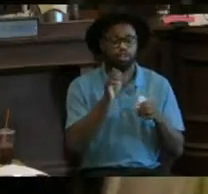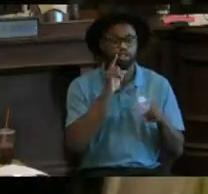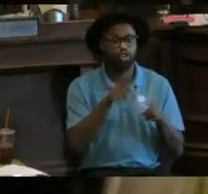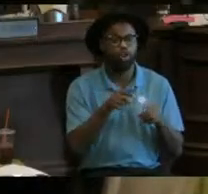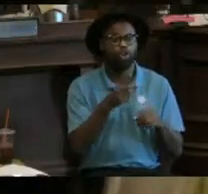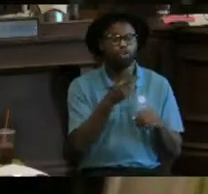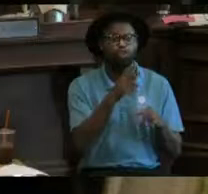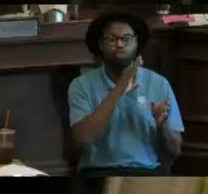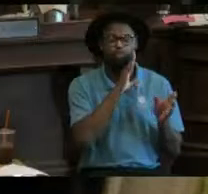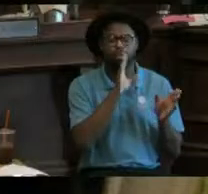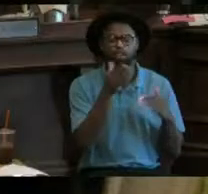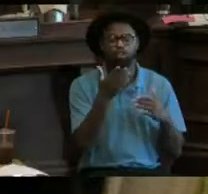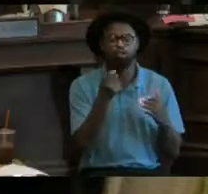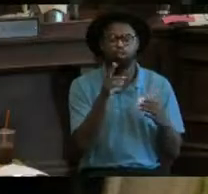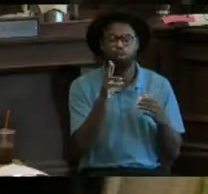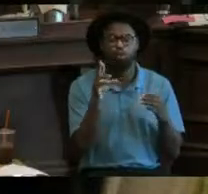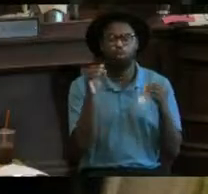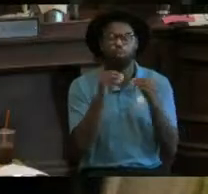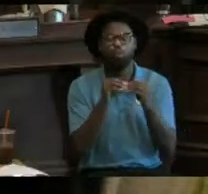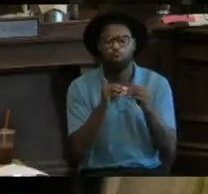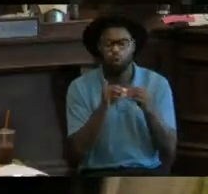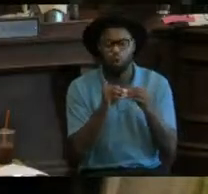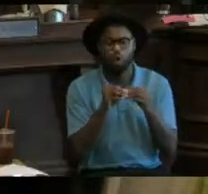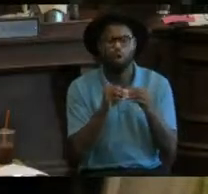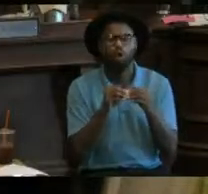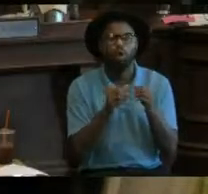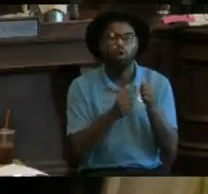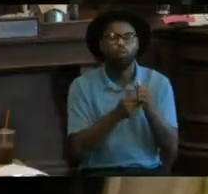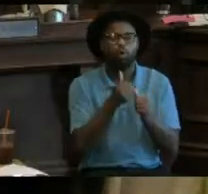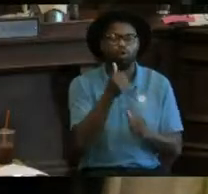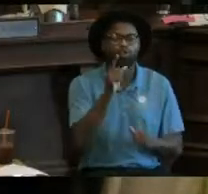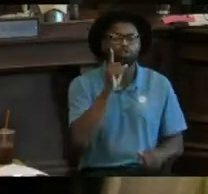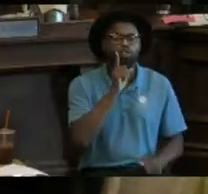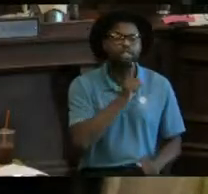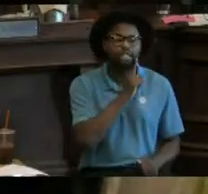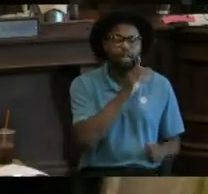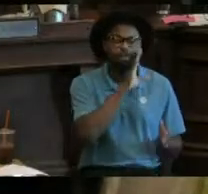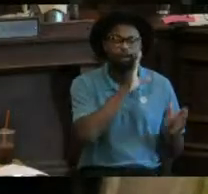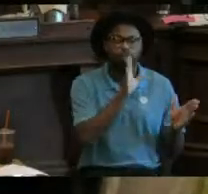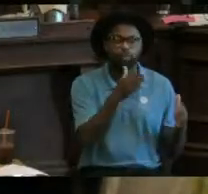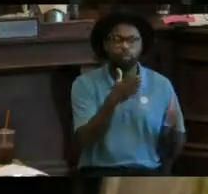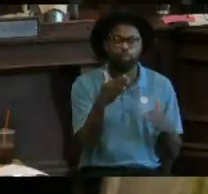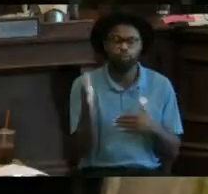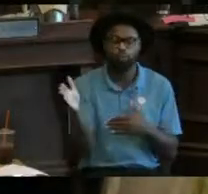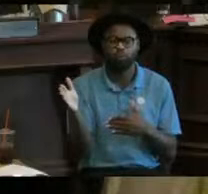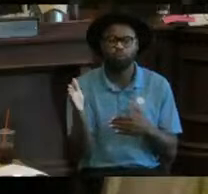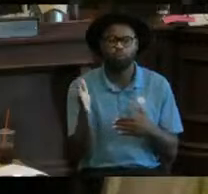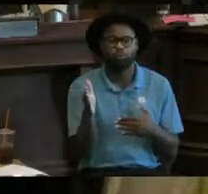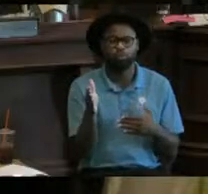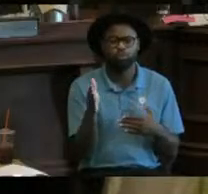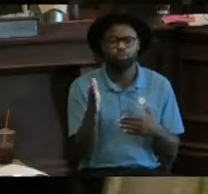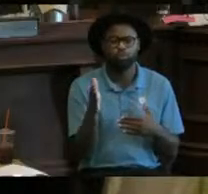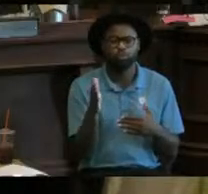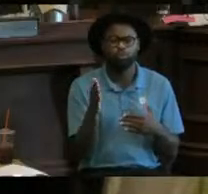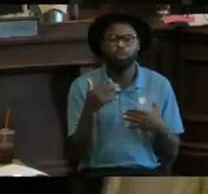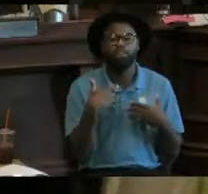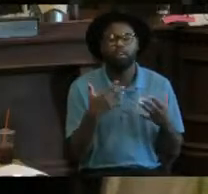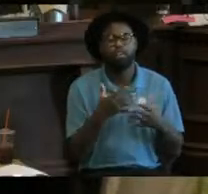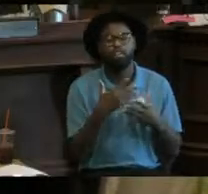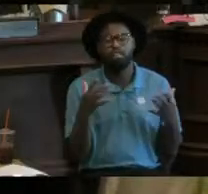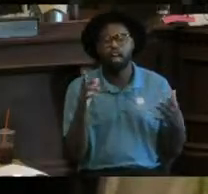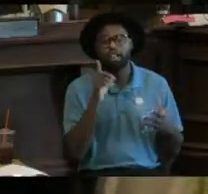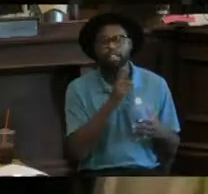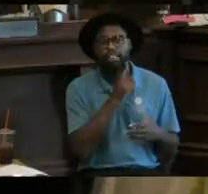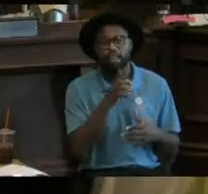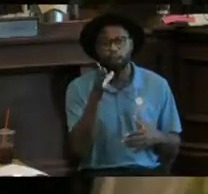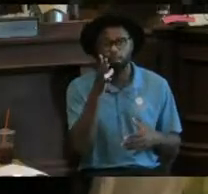more. The majority are single bedroom, and we have a lot of single mothers in